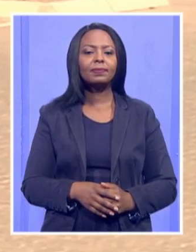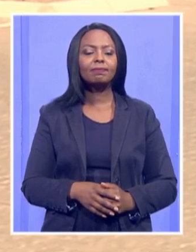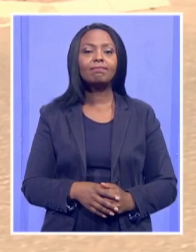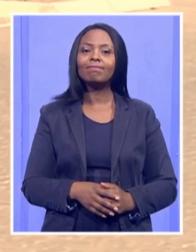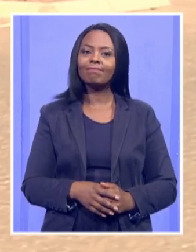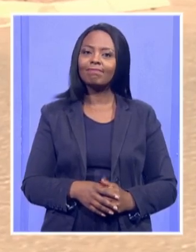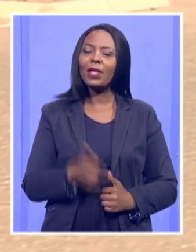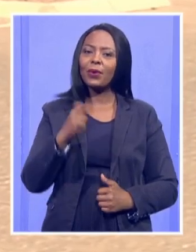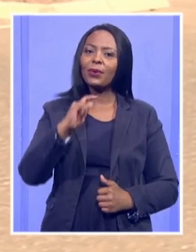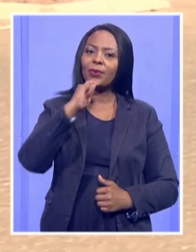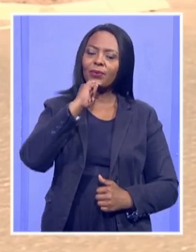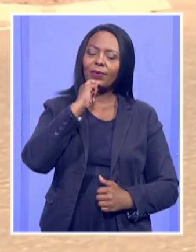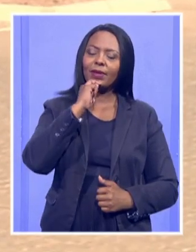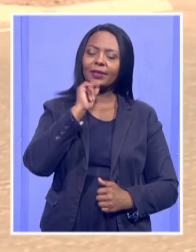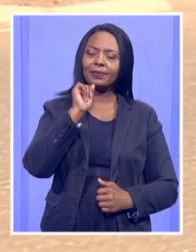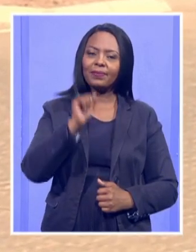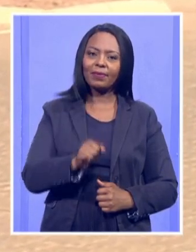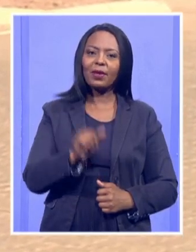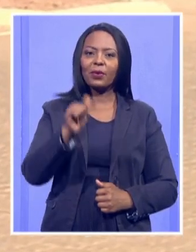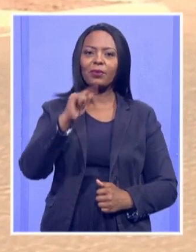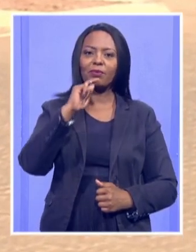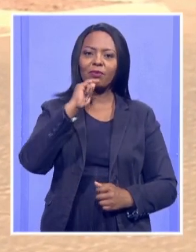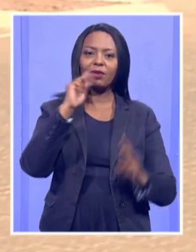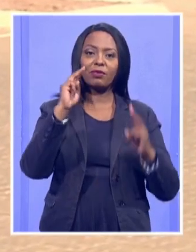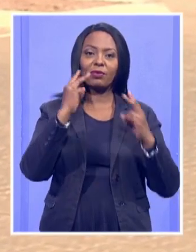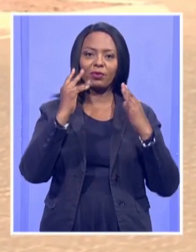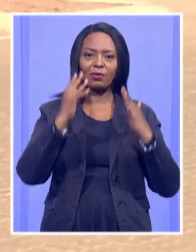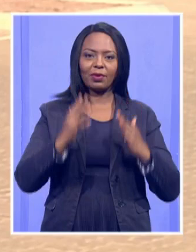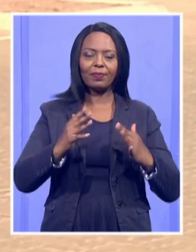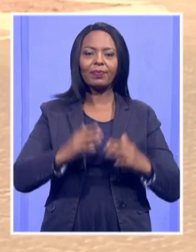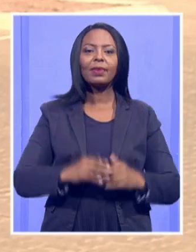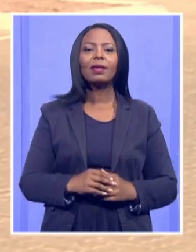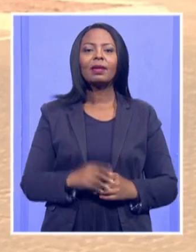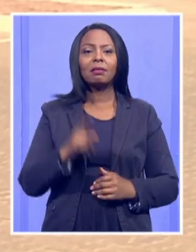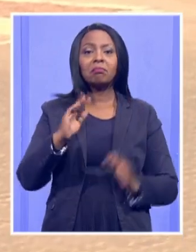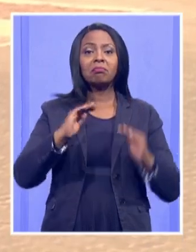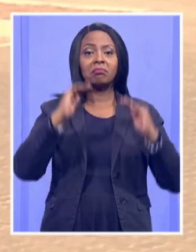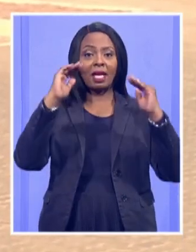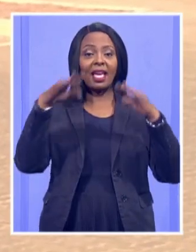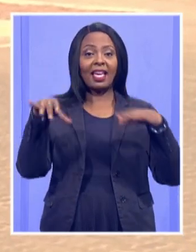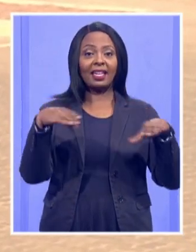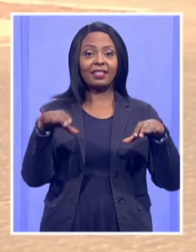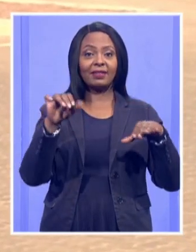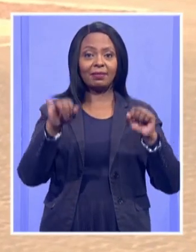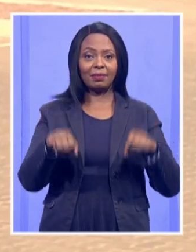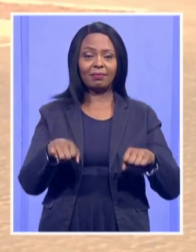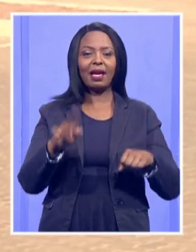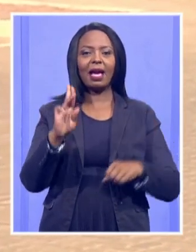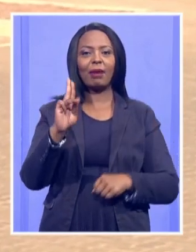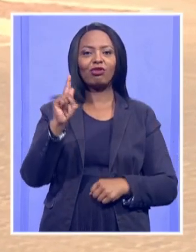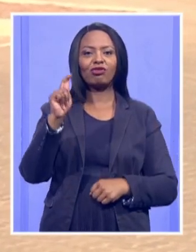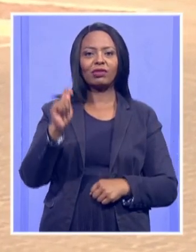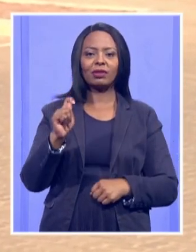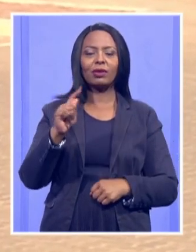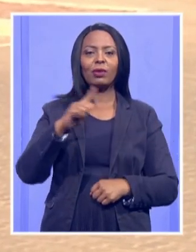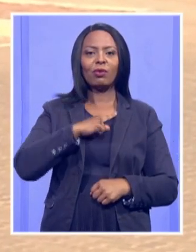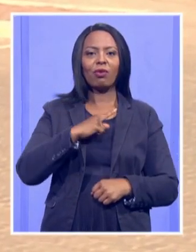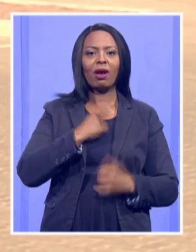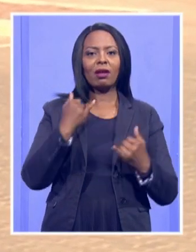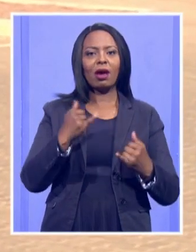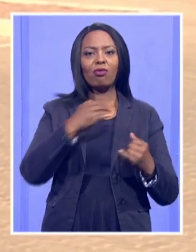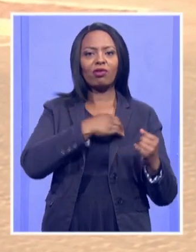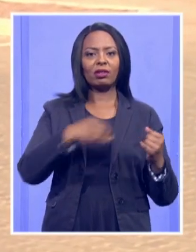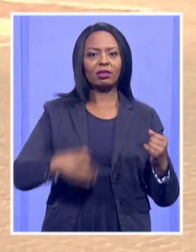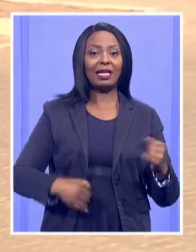Well, good morning to you and the viewers at home. Of course, it's a hive of activity in Upington as the president is set to hold his Imbizo at about